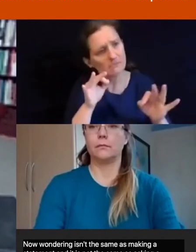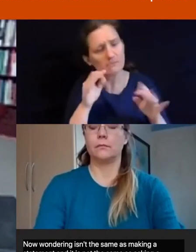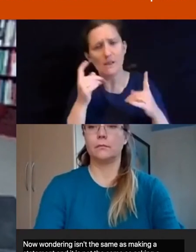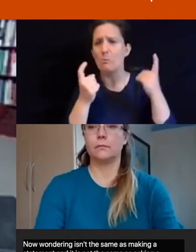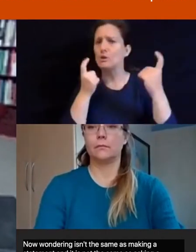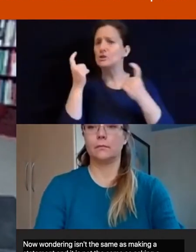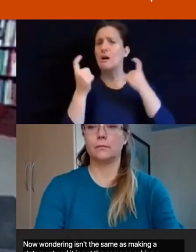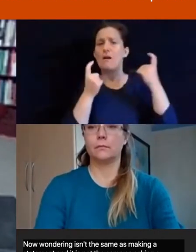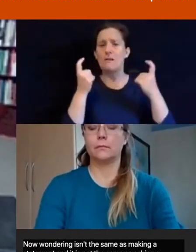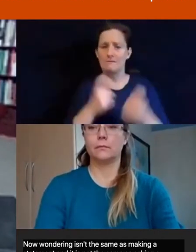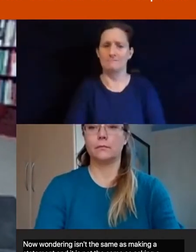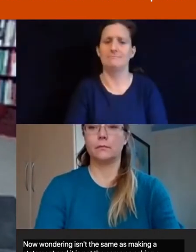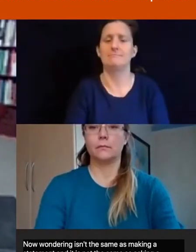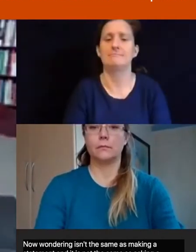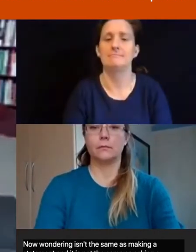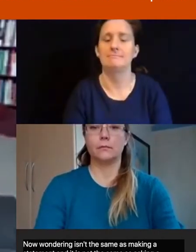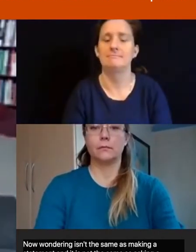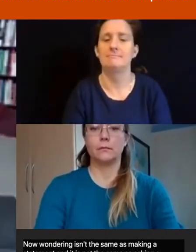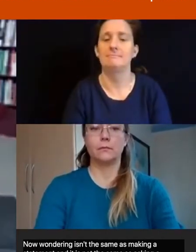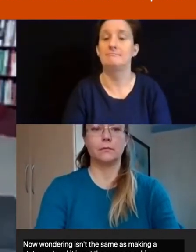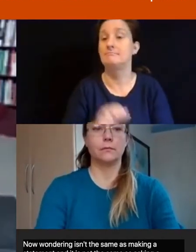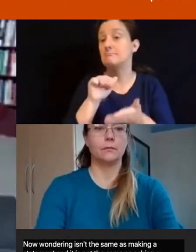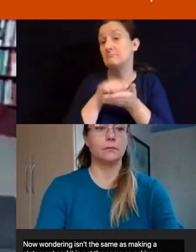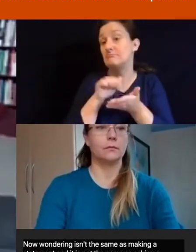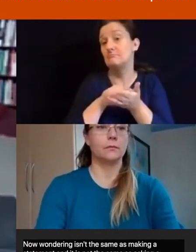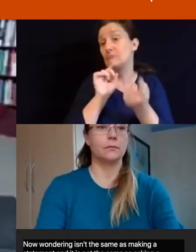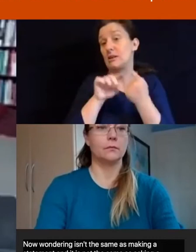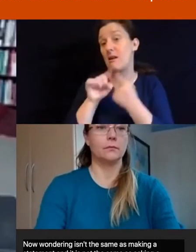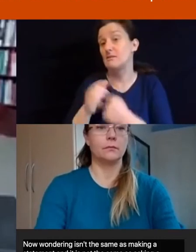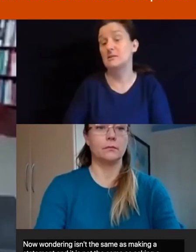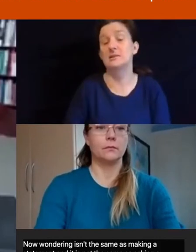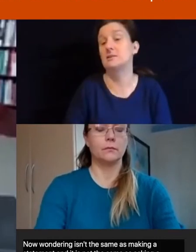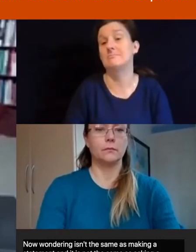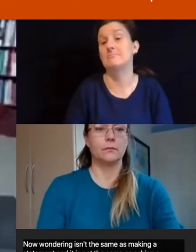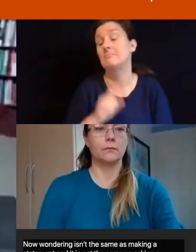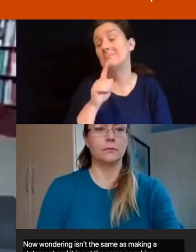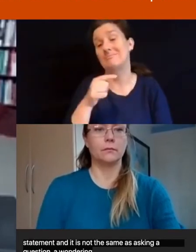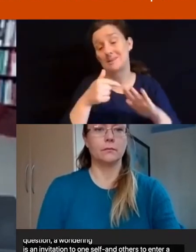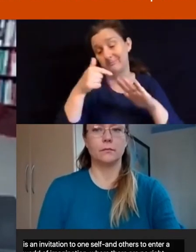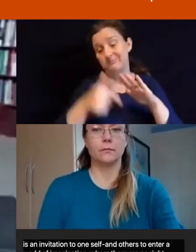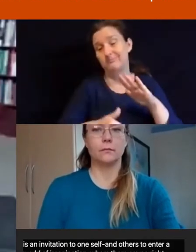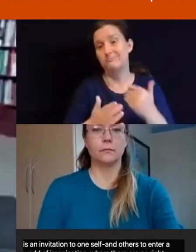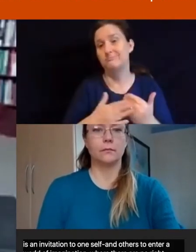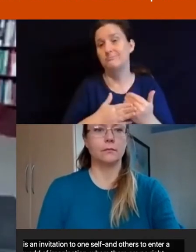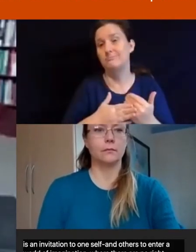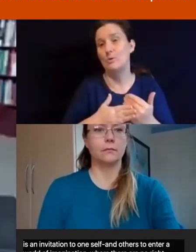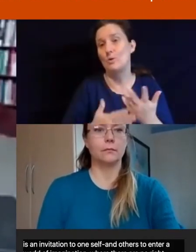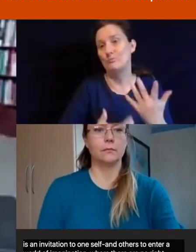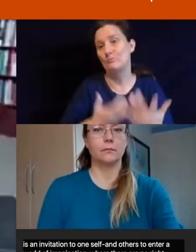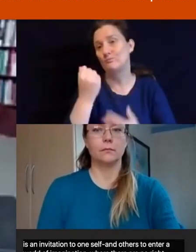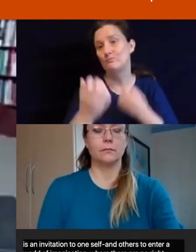of imagination where there are no right answers, but there are deeper explorations into